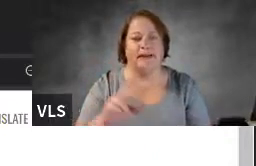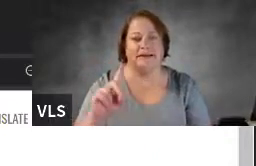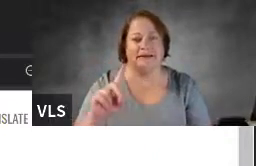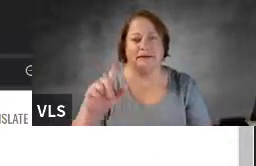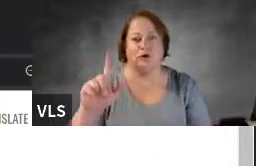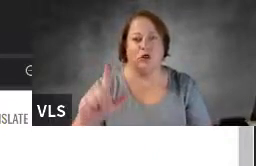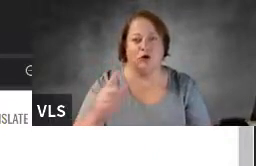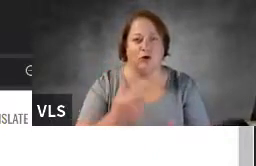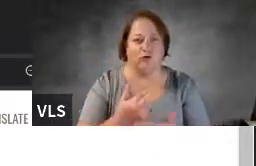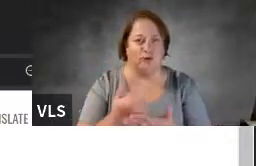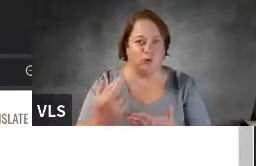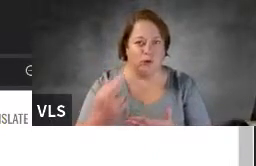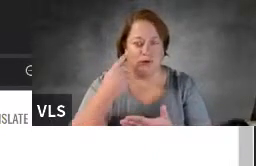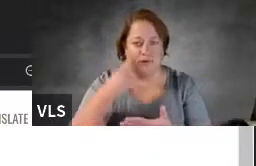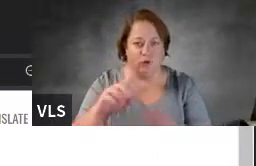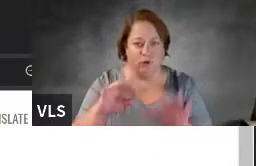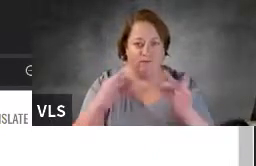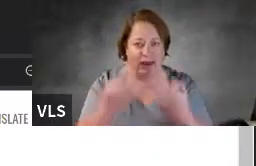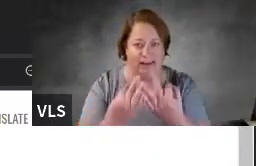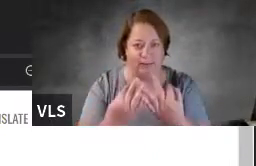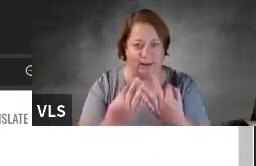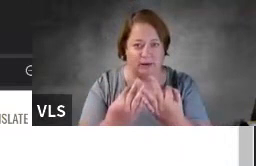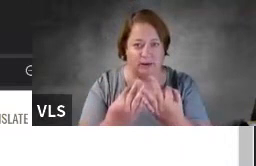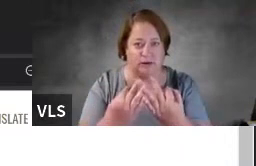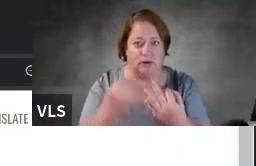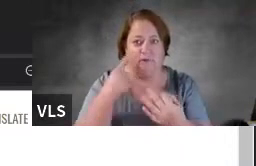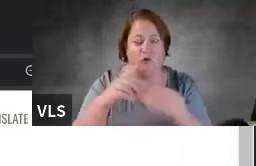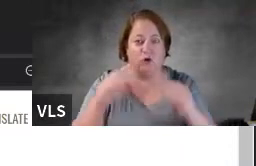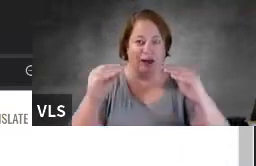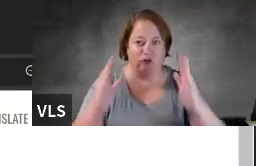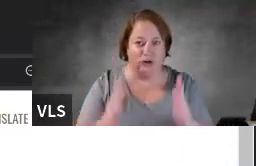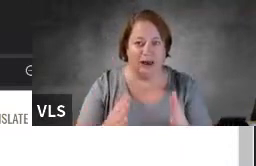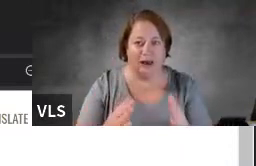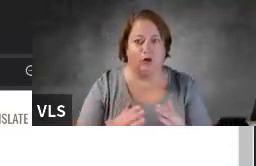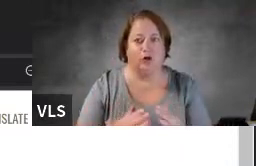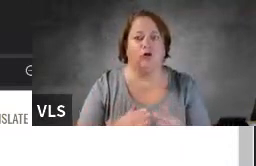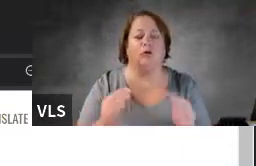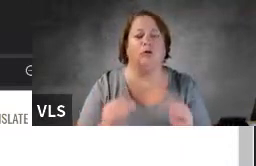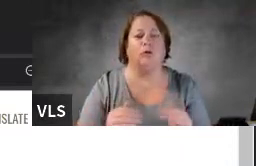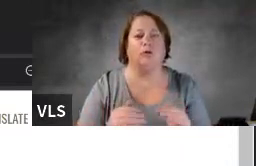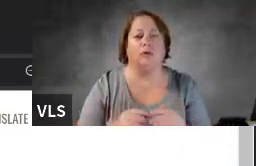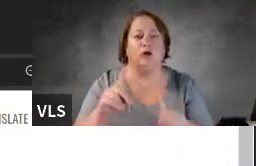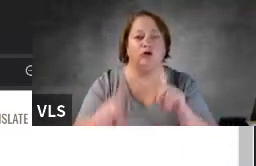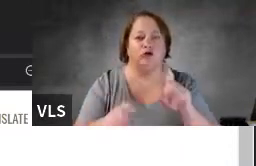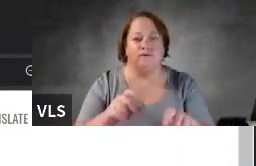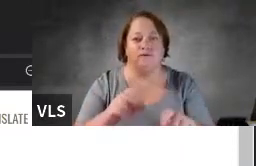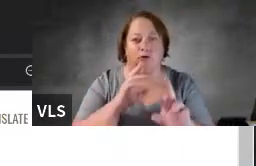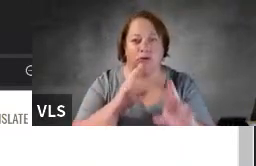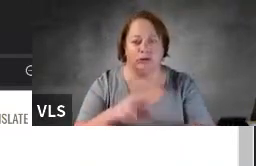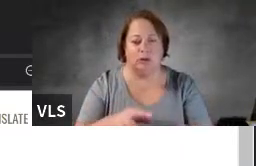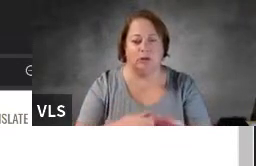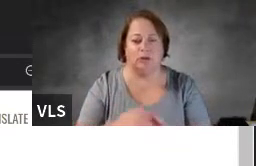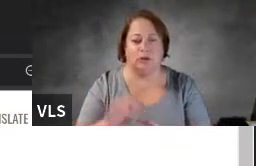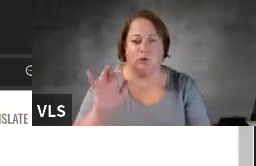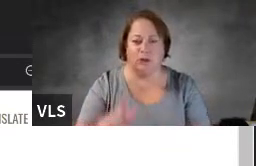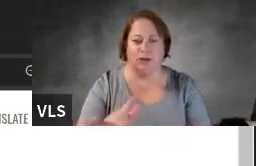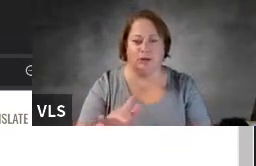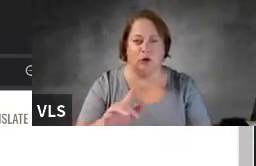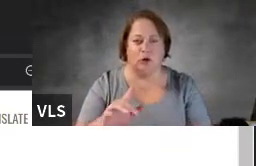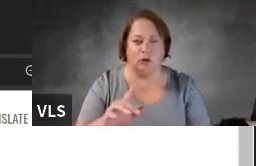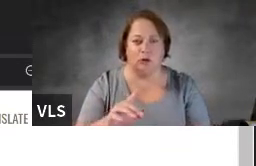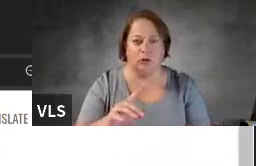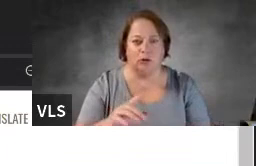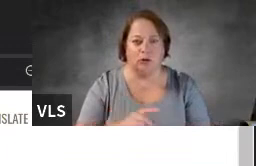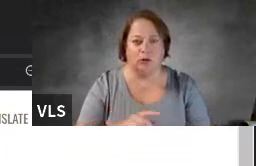distance learning resources for families, for educators, and then our survey results. So can you click on our distance